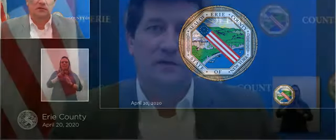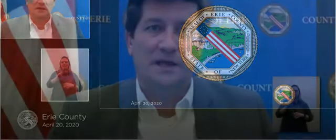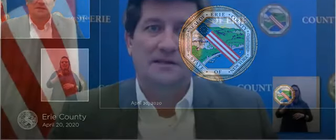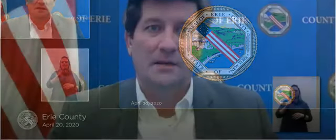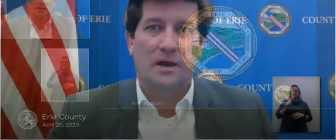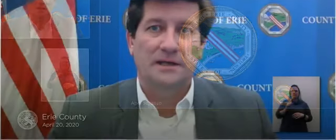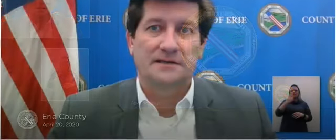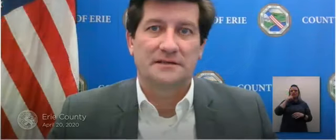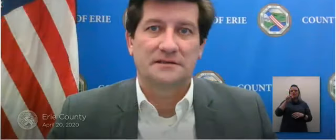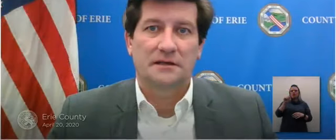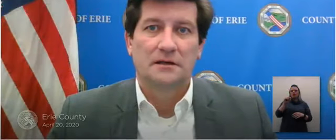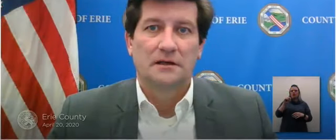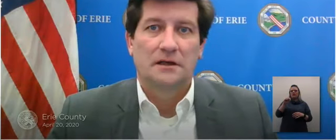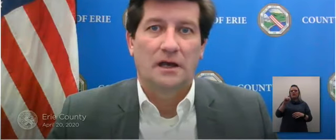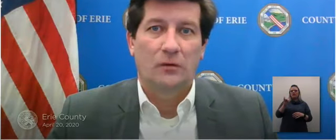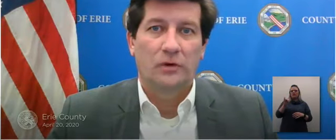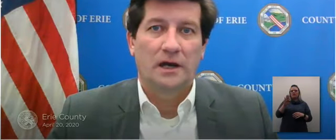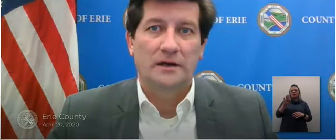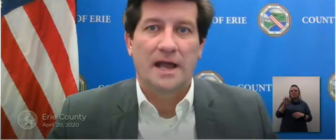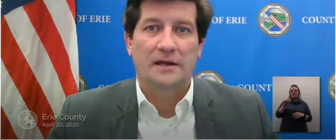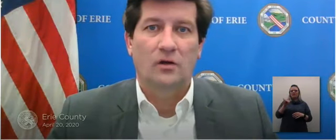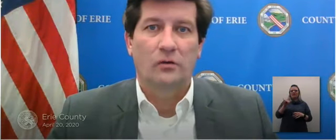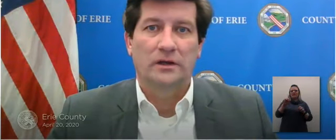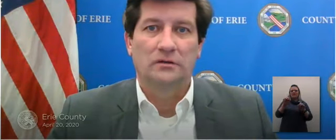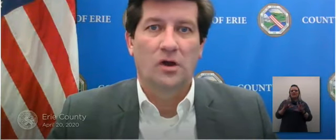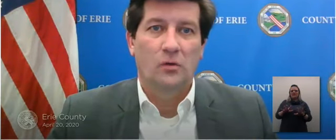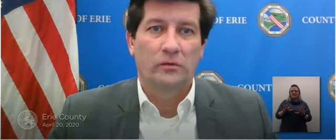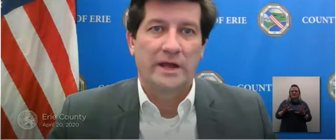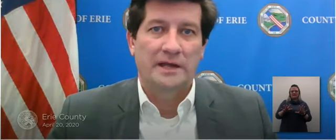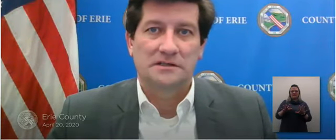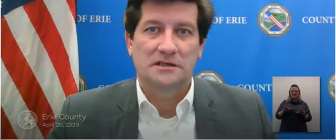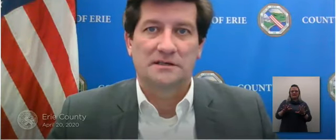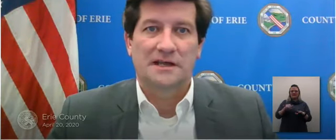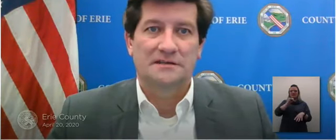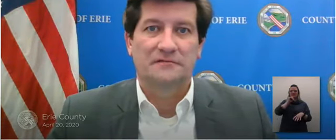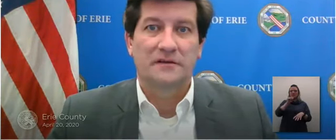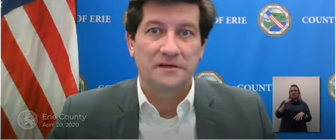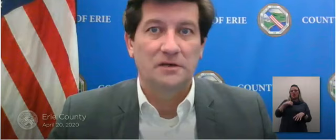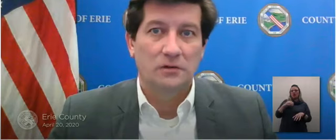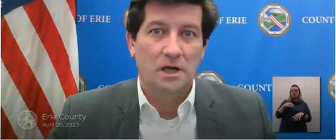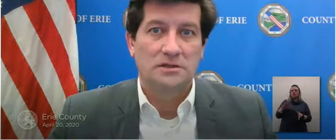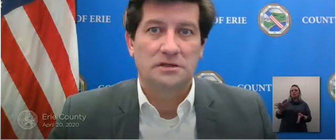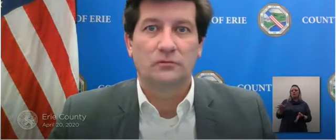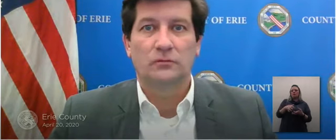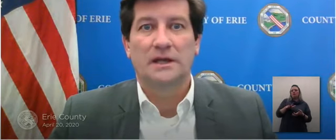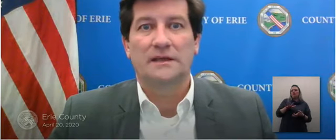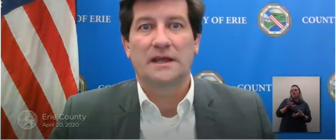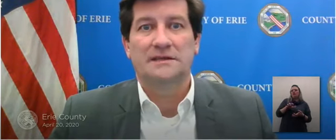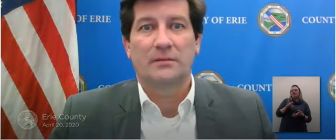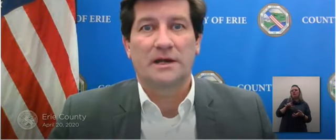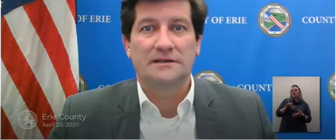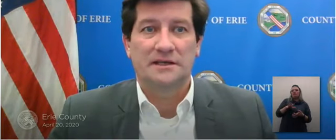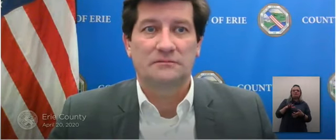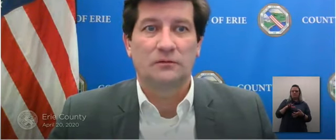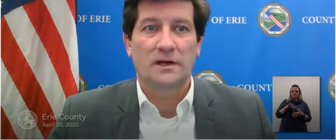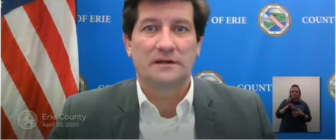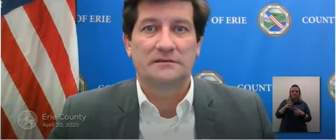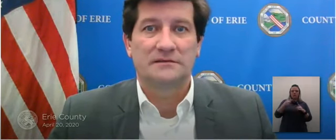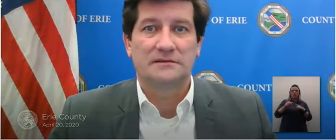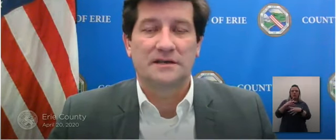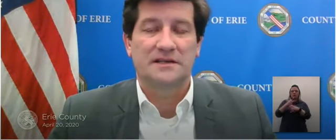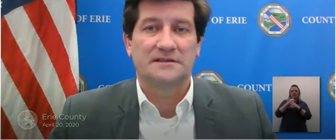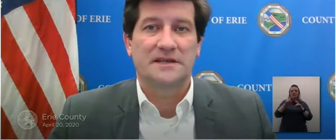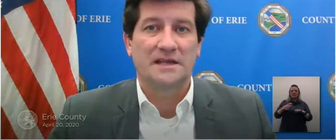speak, for the antibody testing. We are not going low. We're not just going to test 50 to 100. When we get the antibody test, we